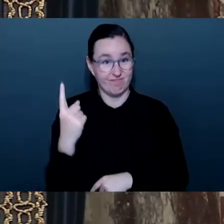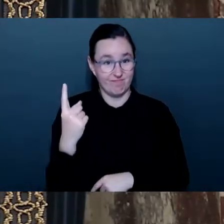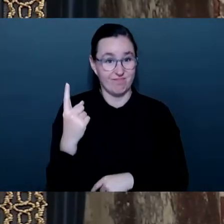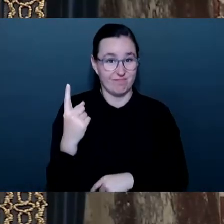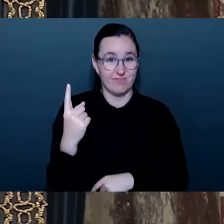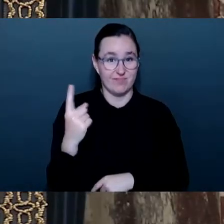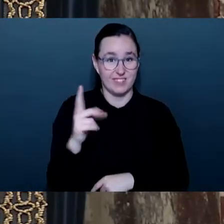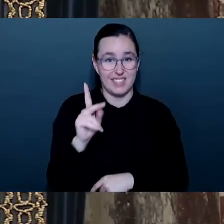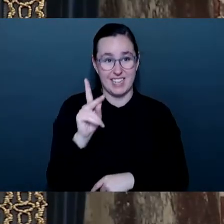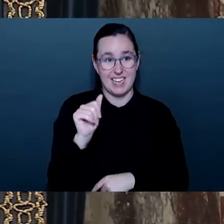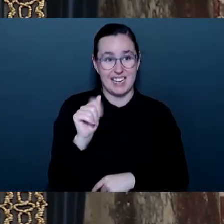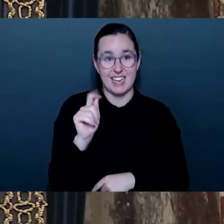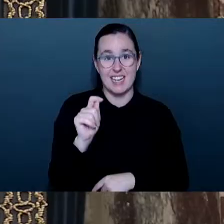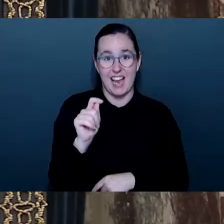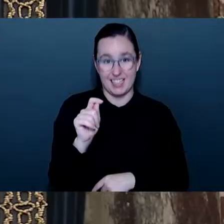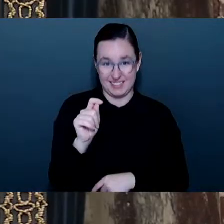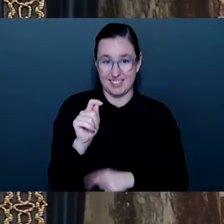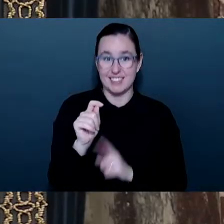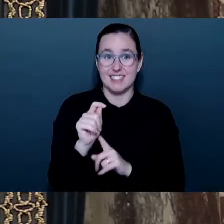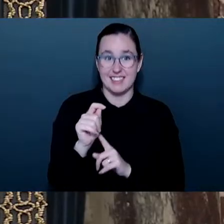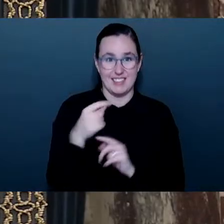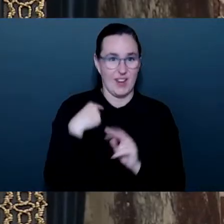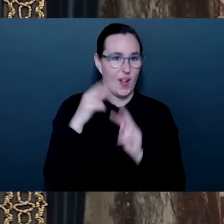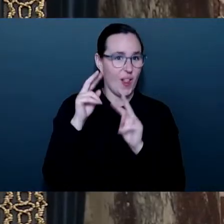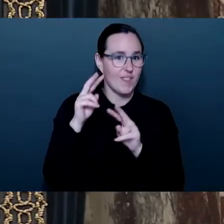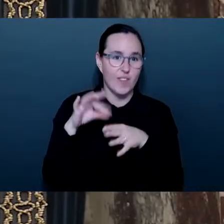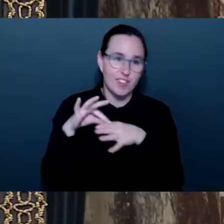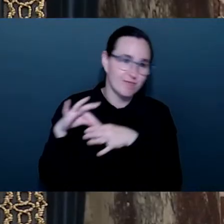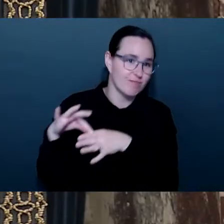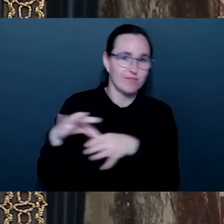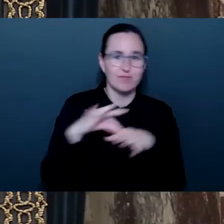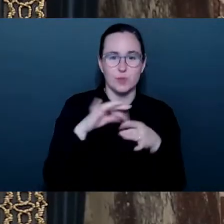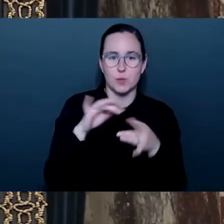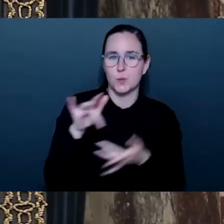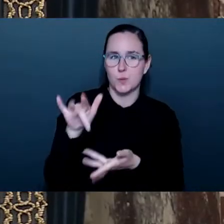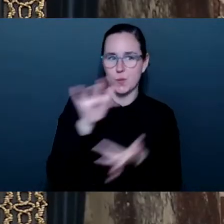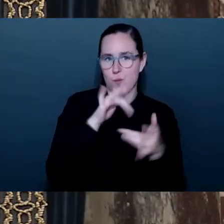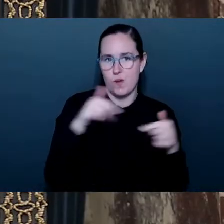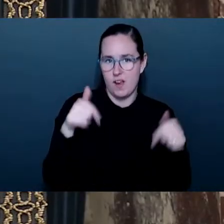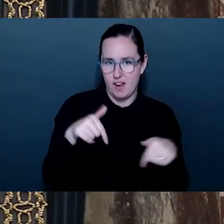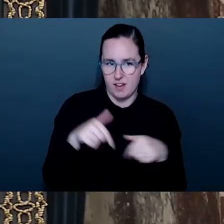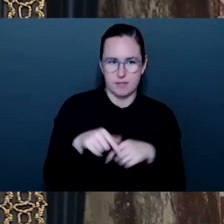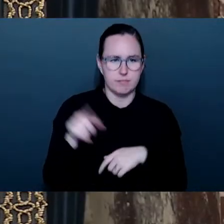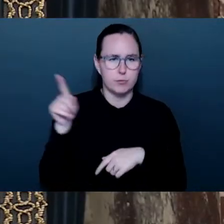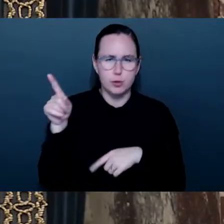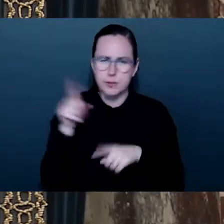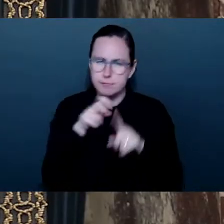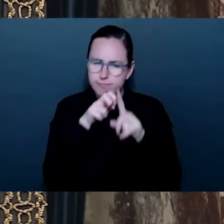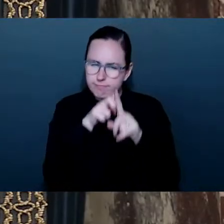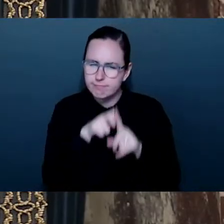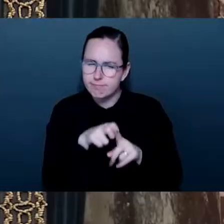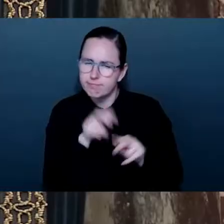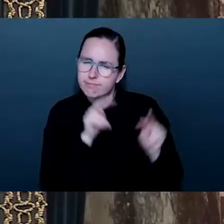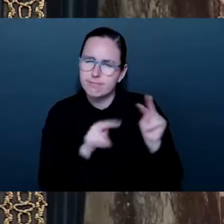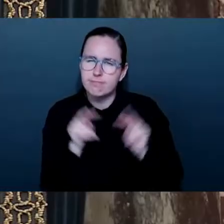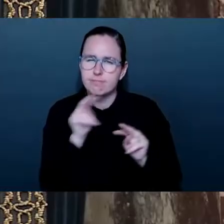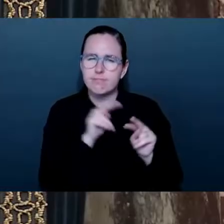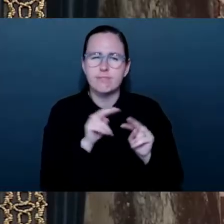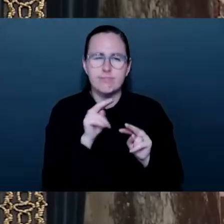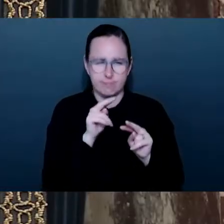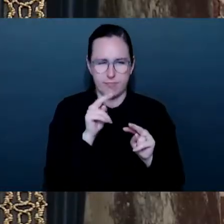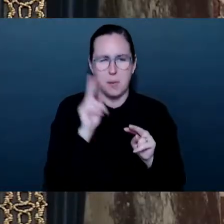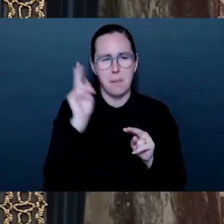able to show her around, and that she follows politics closely, provincially and federally. Thank you very much, and welcome her to